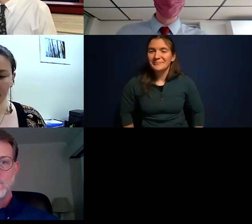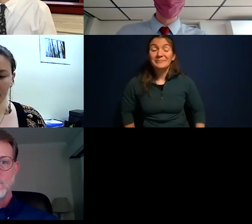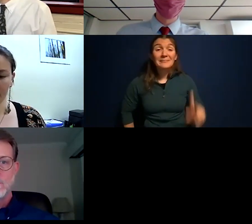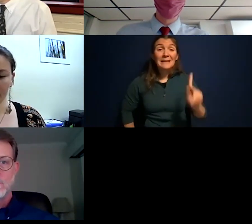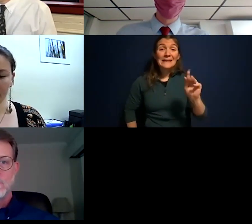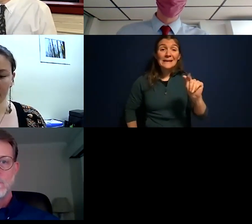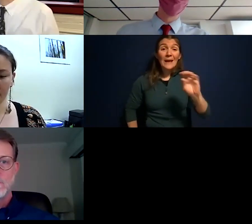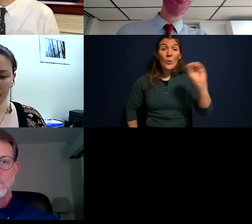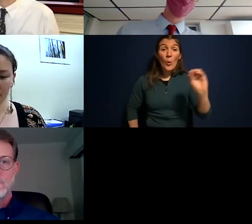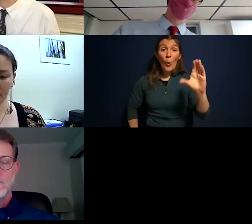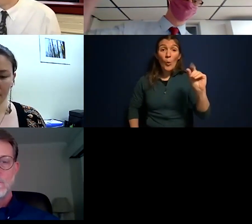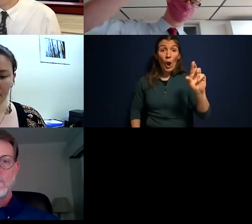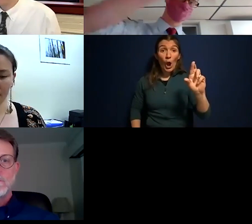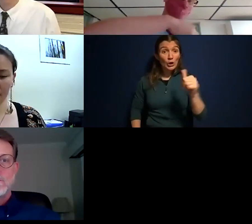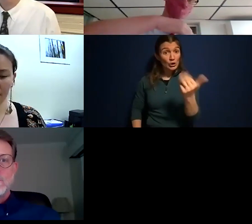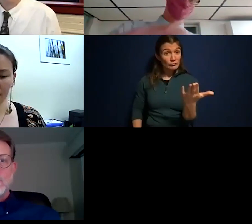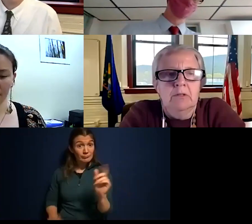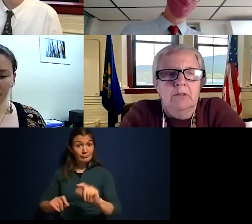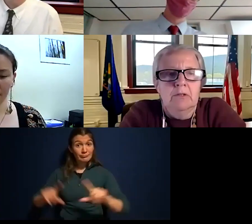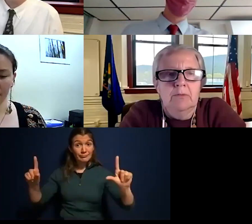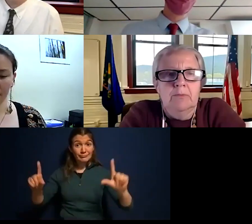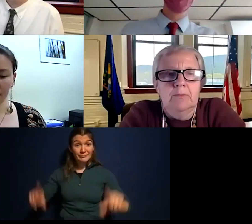O'Connor.